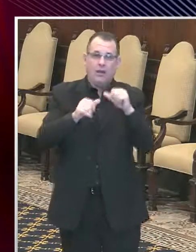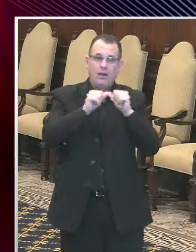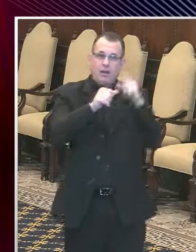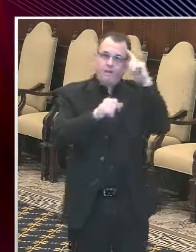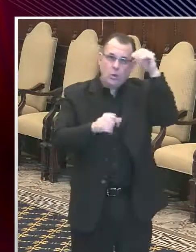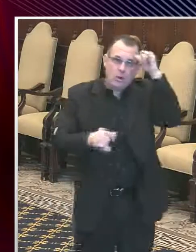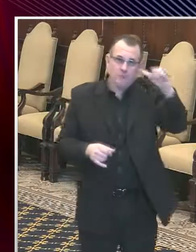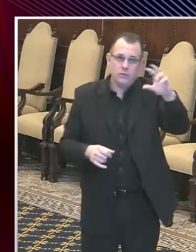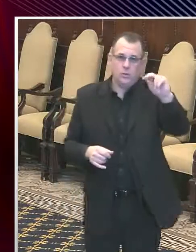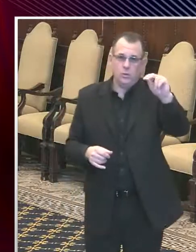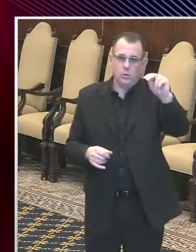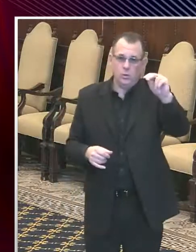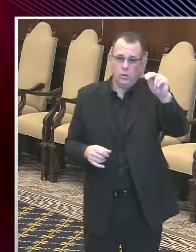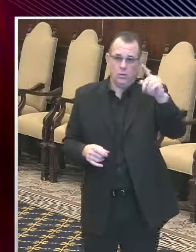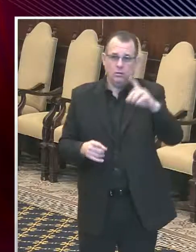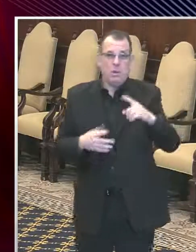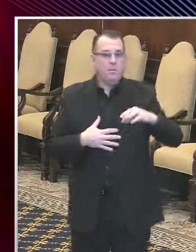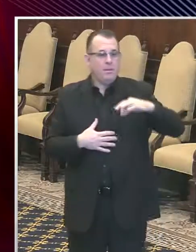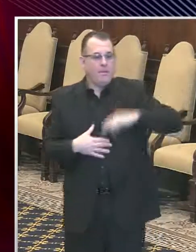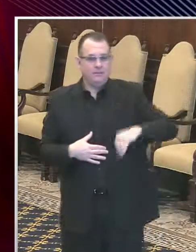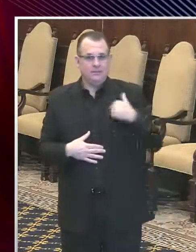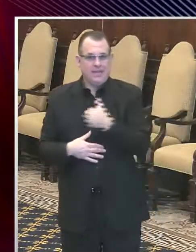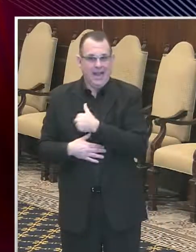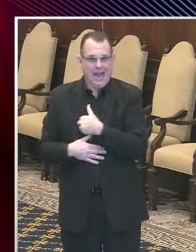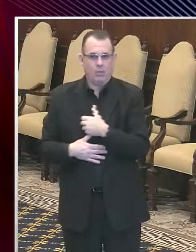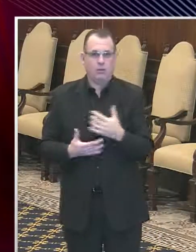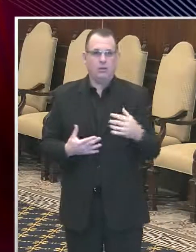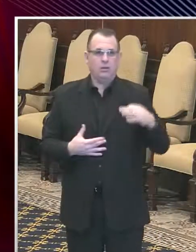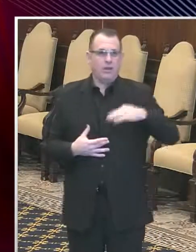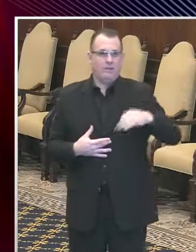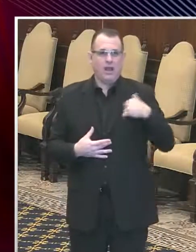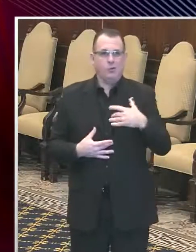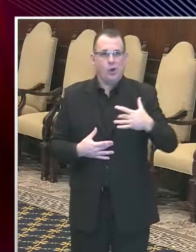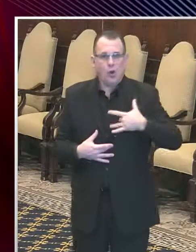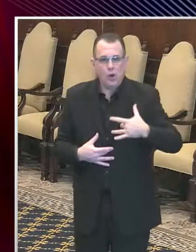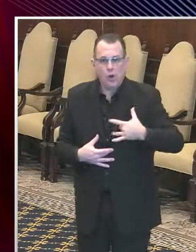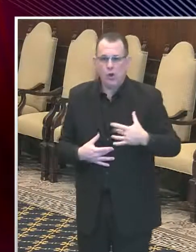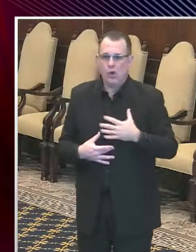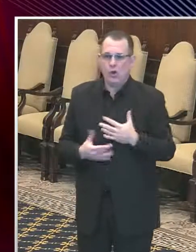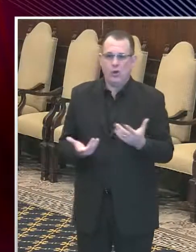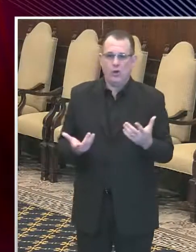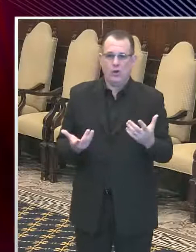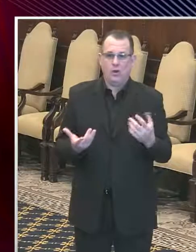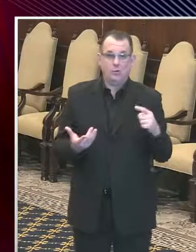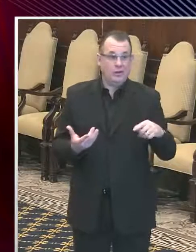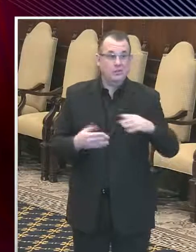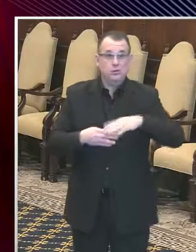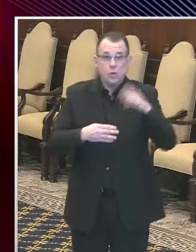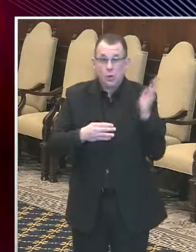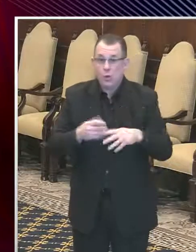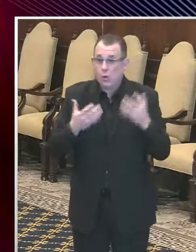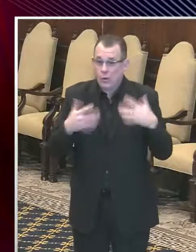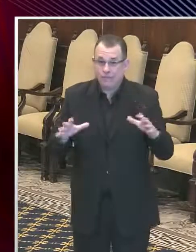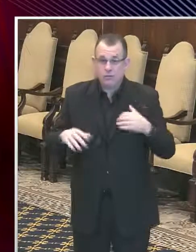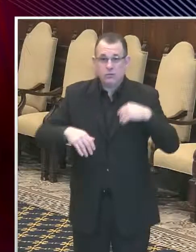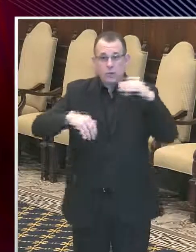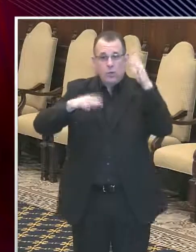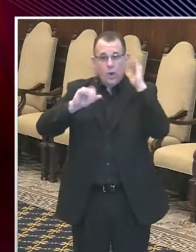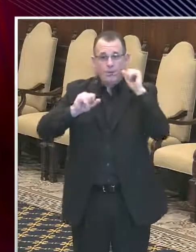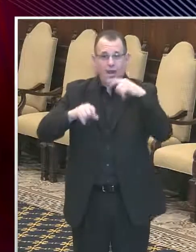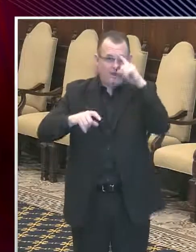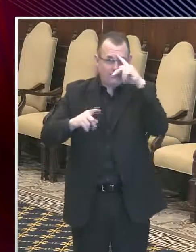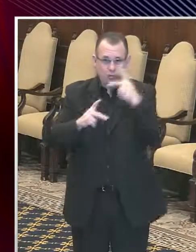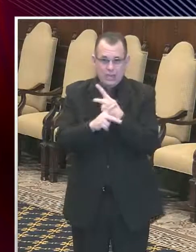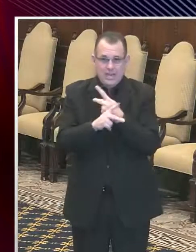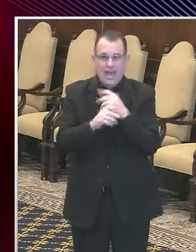lungs and healthier hearts. So when this is all over, we're going to need to find ways to continue that by keeping our vehicle pollution down. That means people